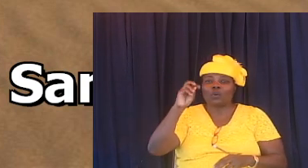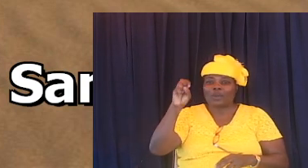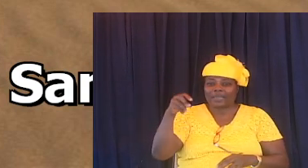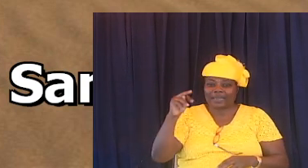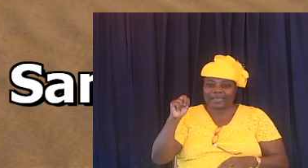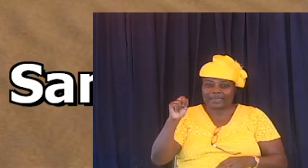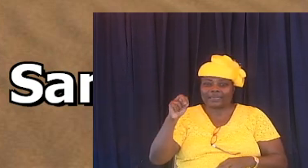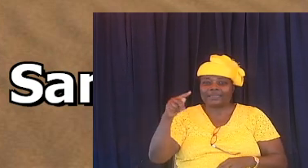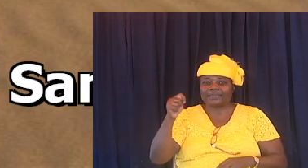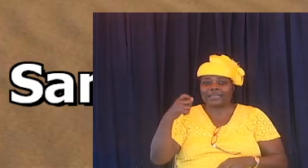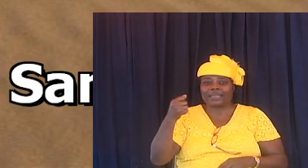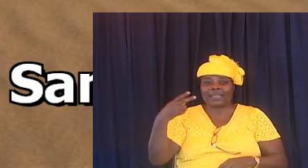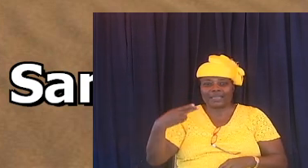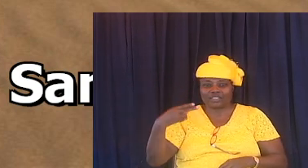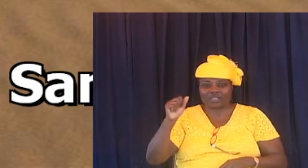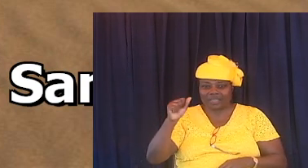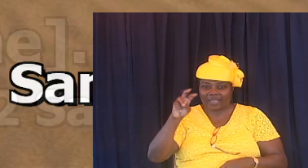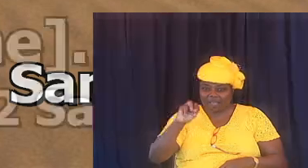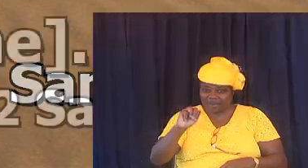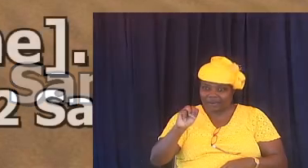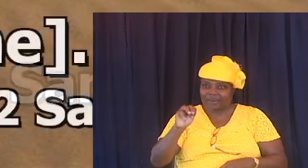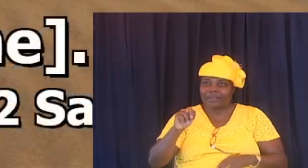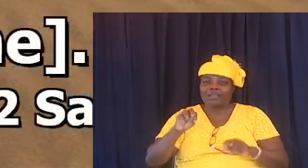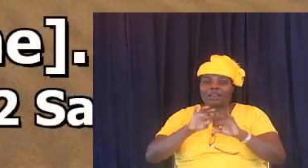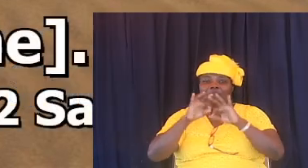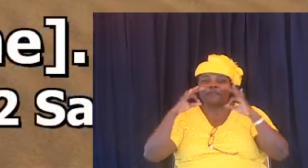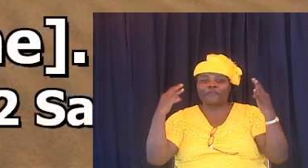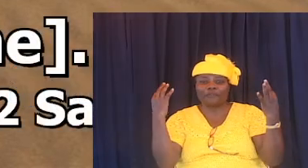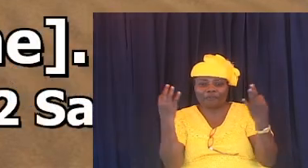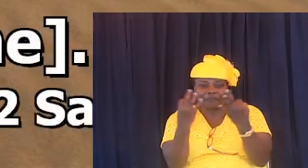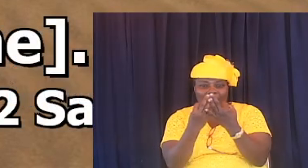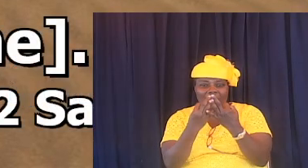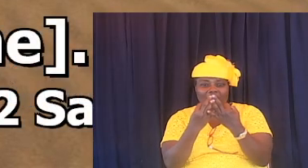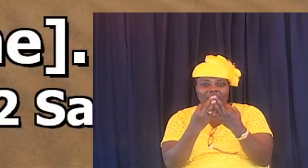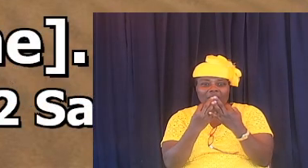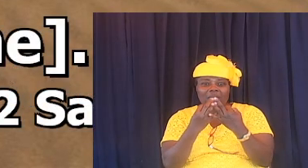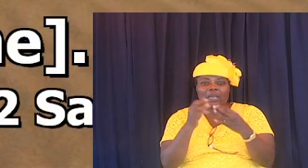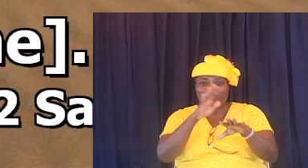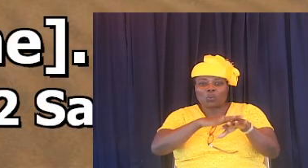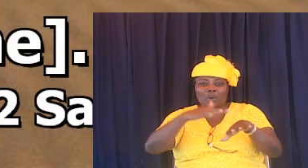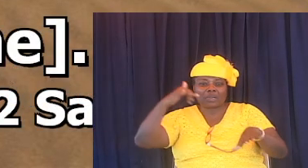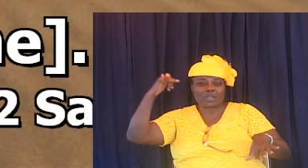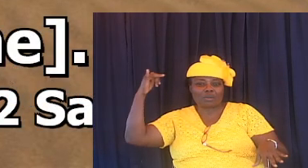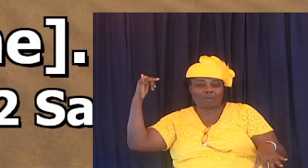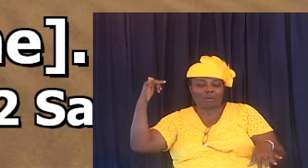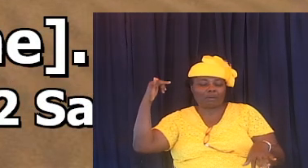a servant whose name was Ziba. And when they had called unto